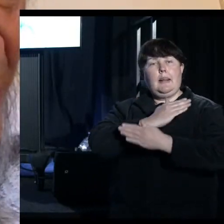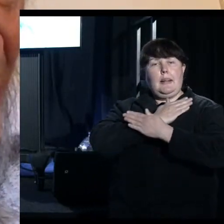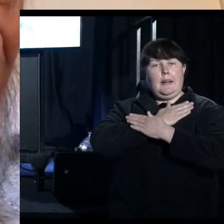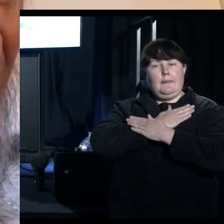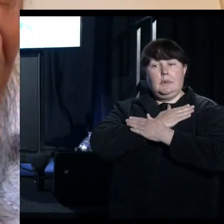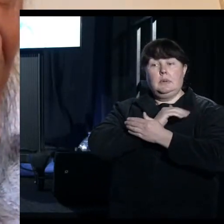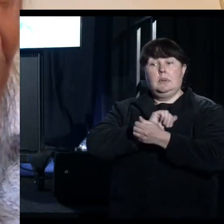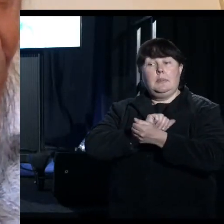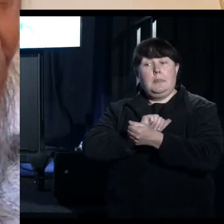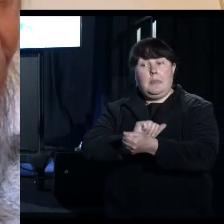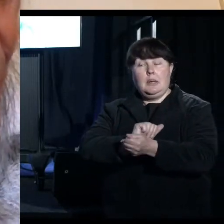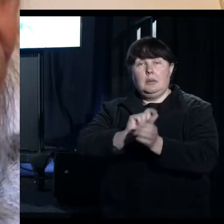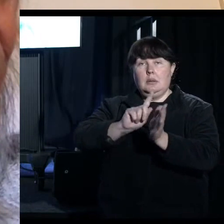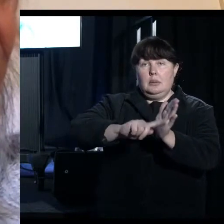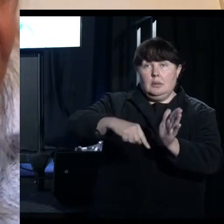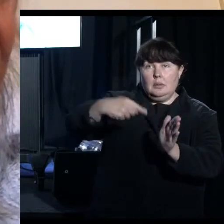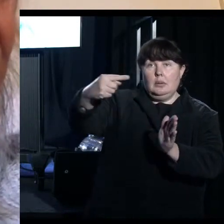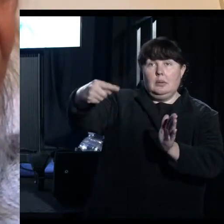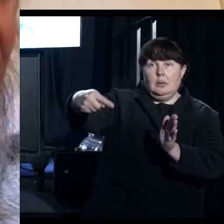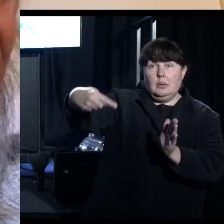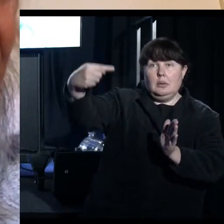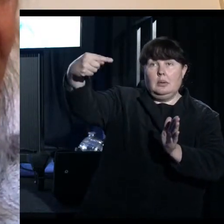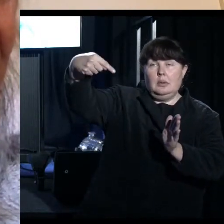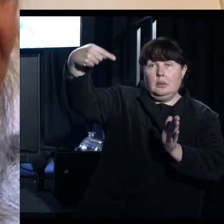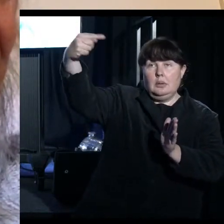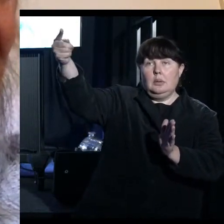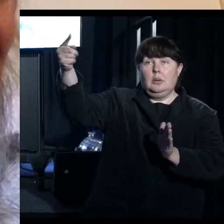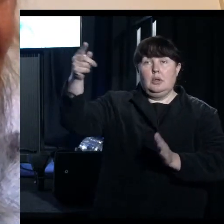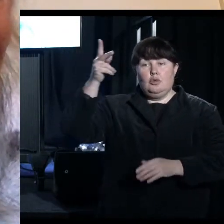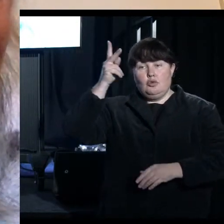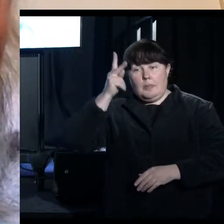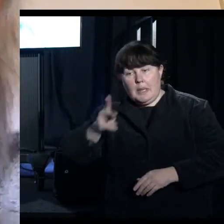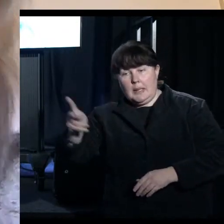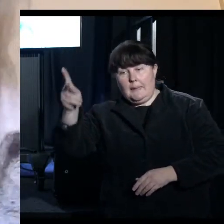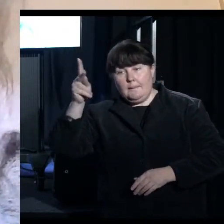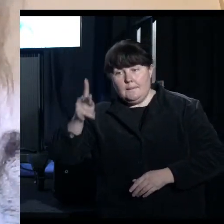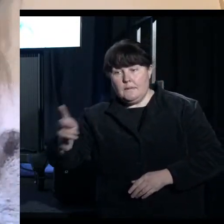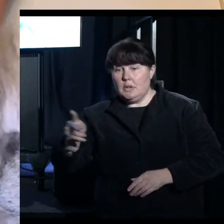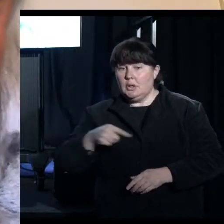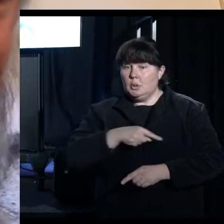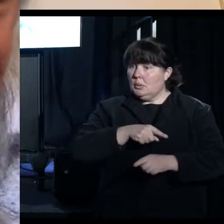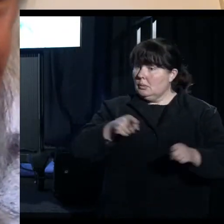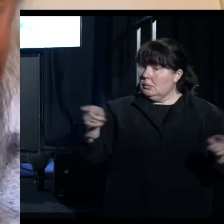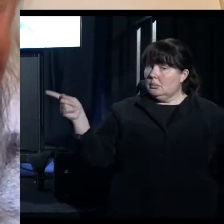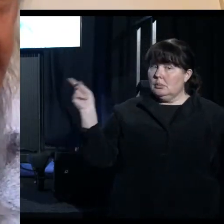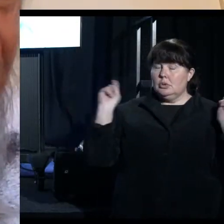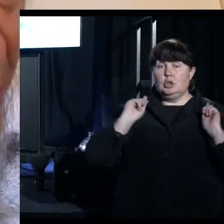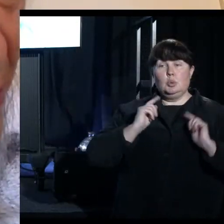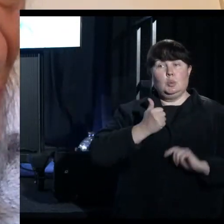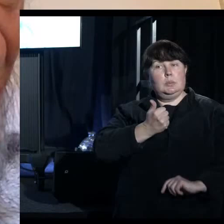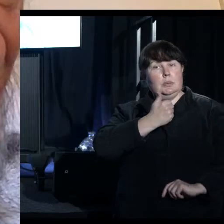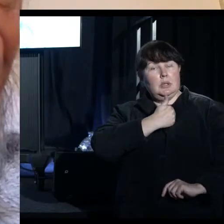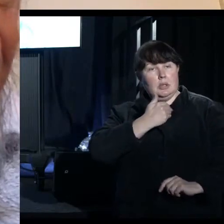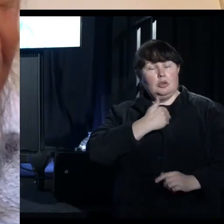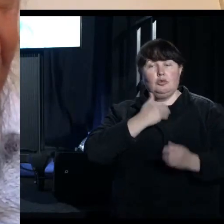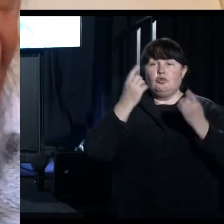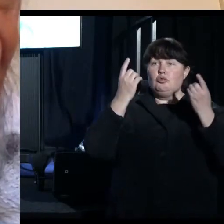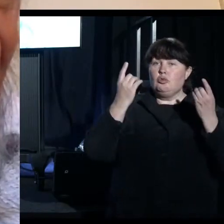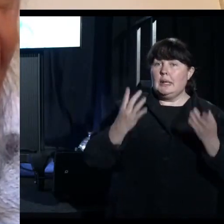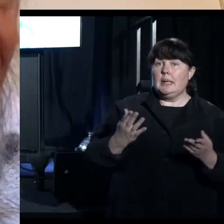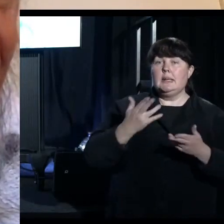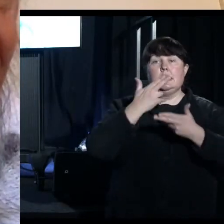to sing the blues into merriment, that dance our sorrows into